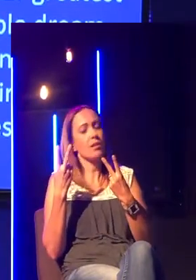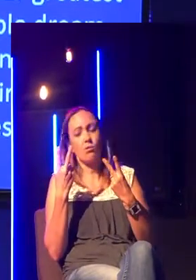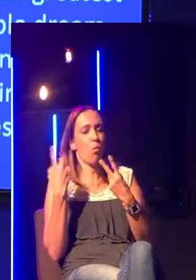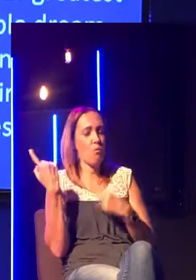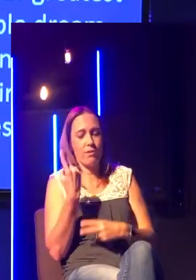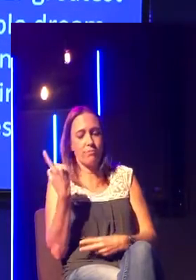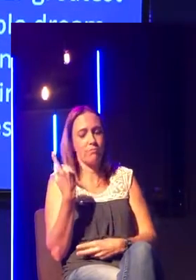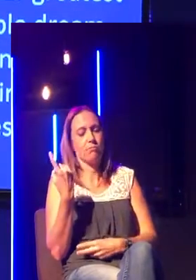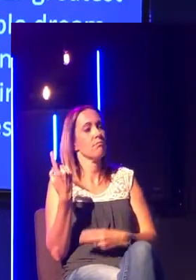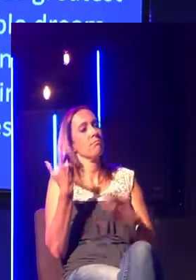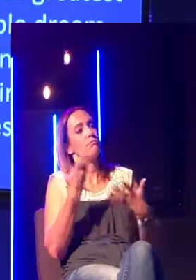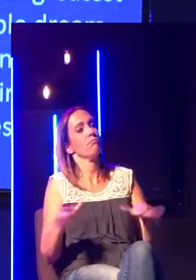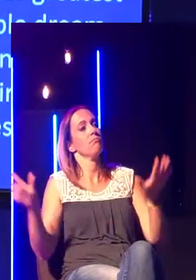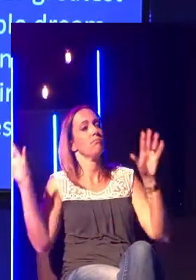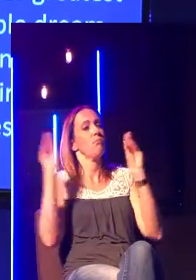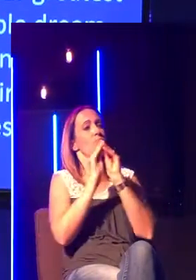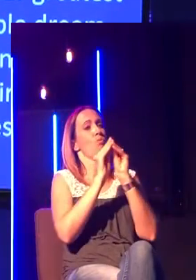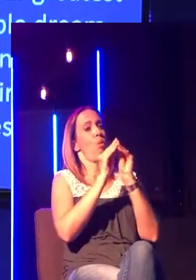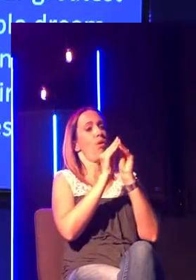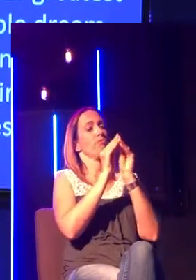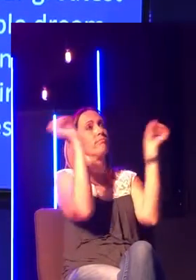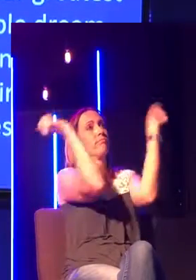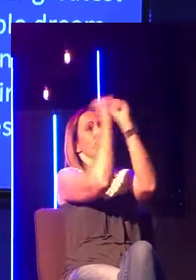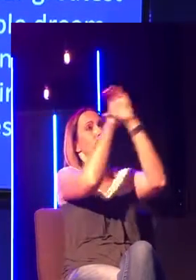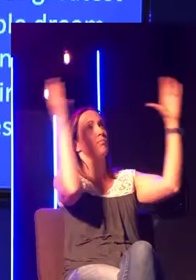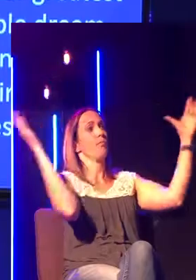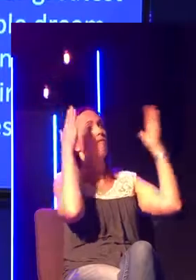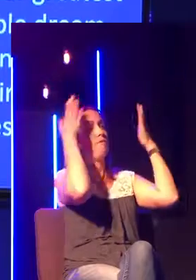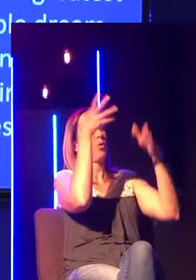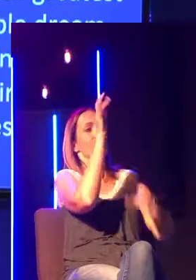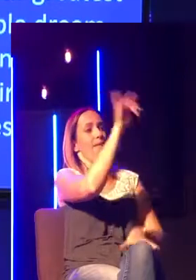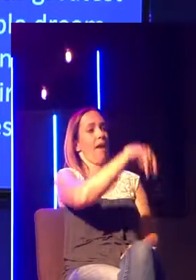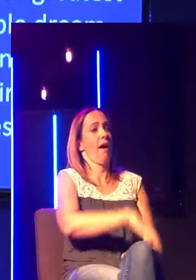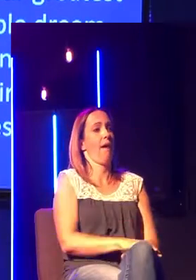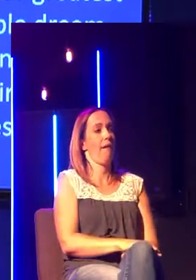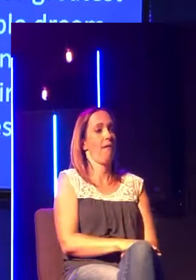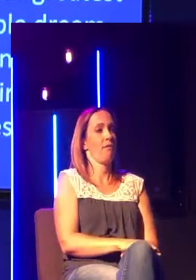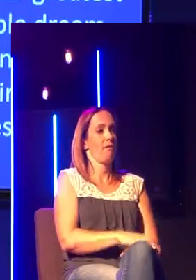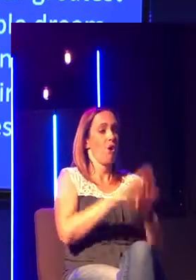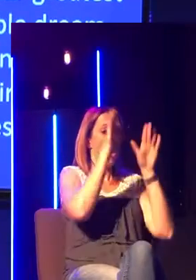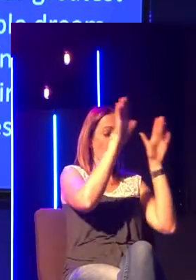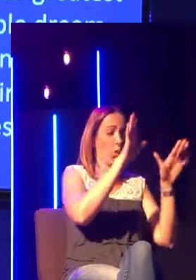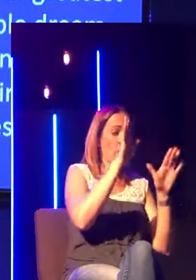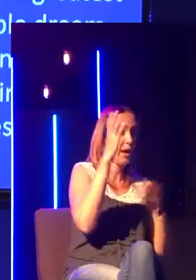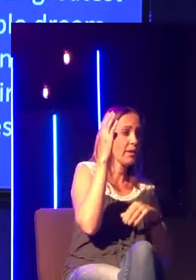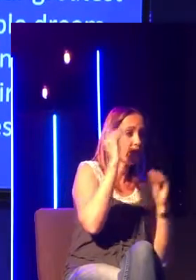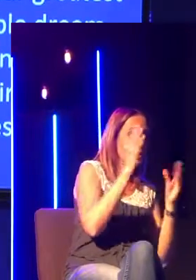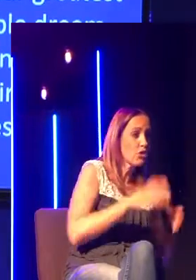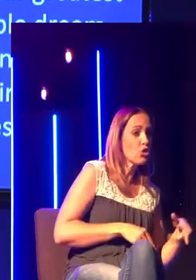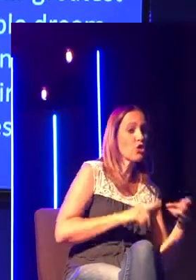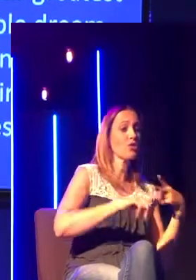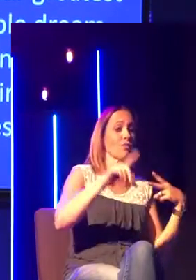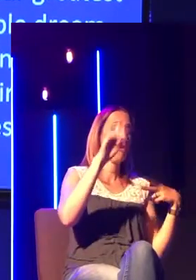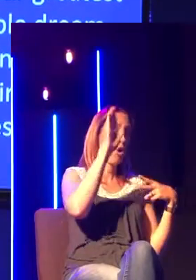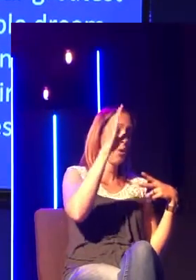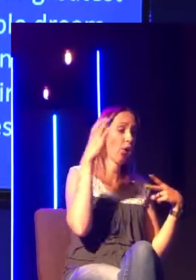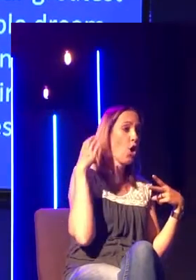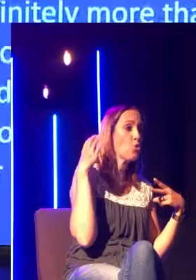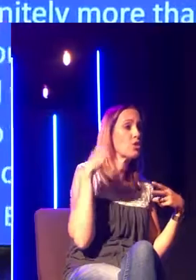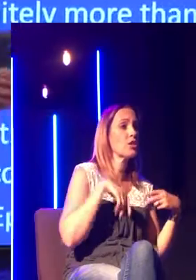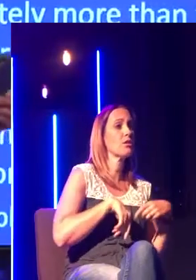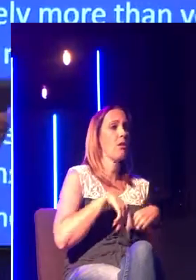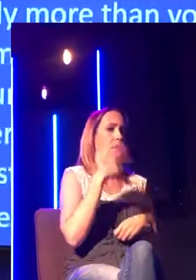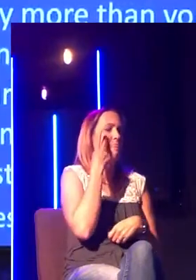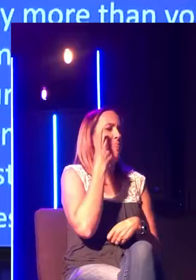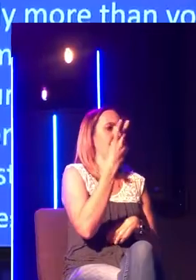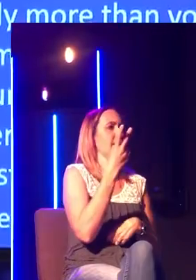your reflection. Great leaders and great coaches and great parents see potential. They see where you're at. They see where you can become.